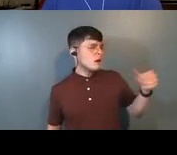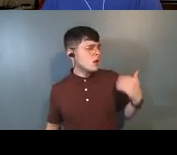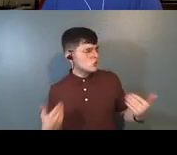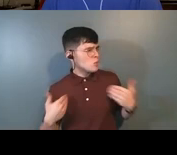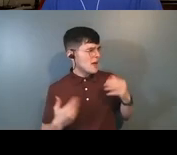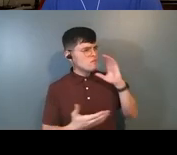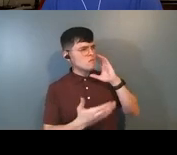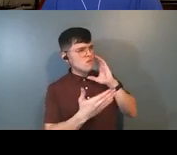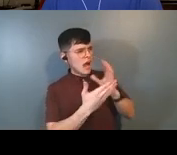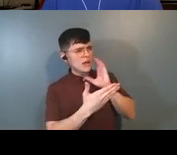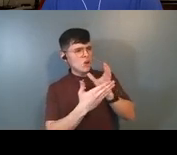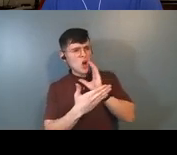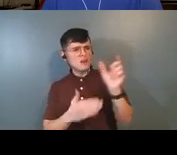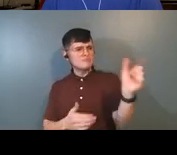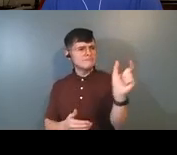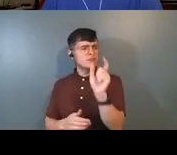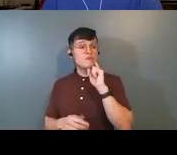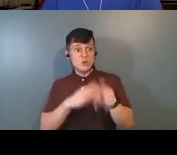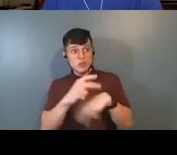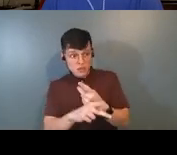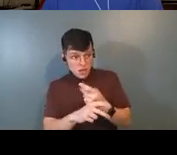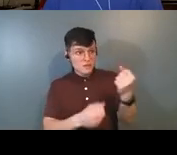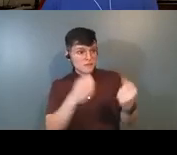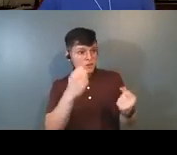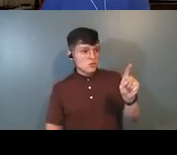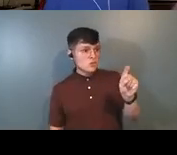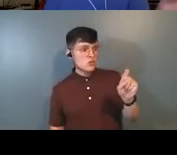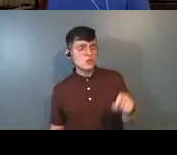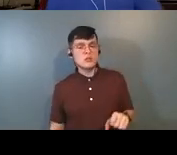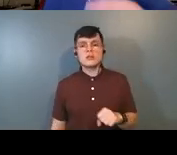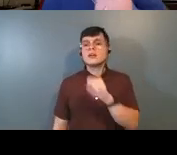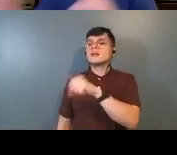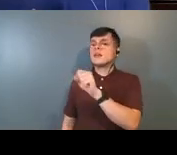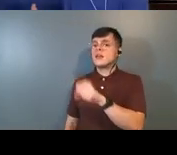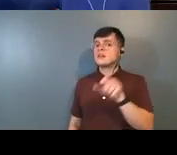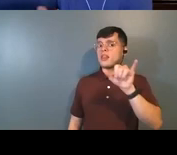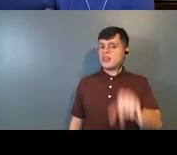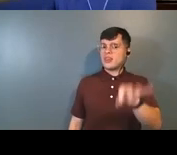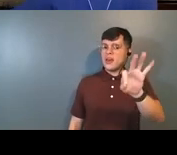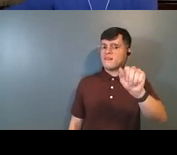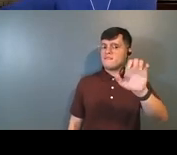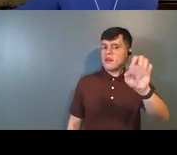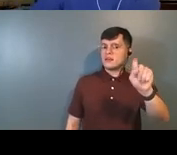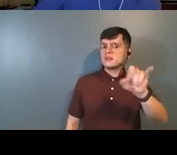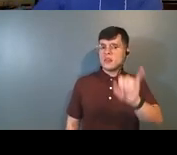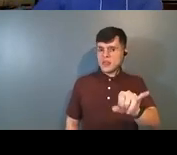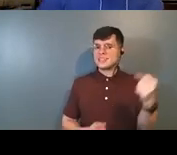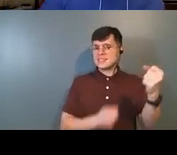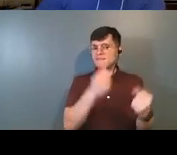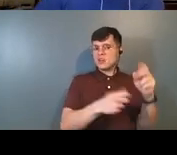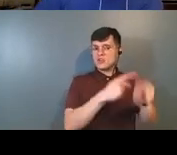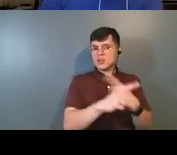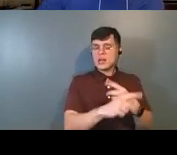icons there for the types of vehicles? Yes. So that facet is a vehicle type. So there's